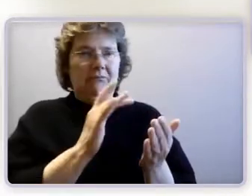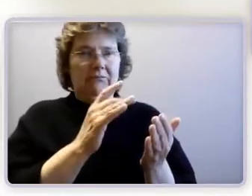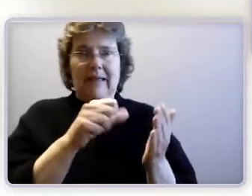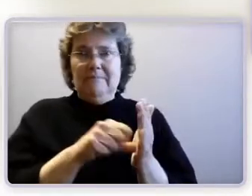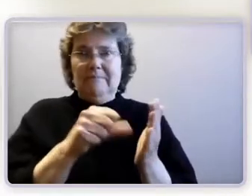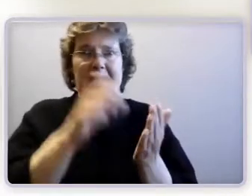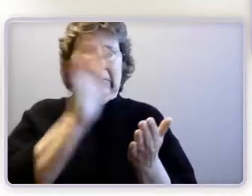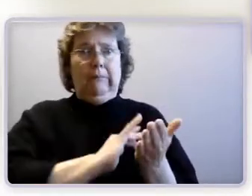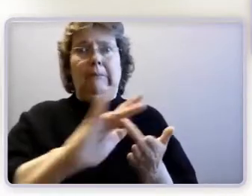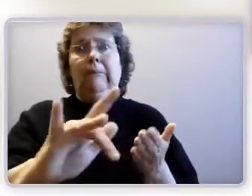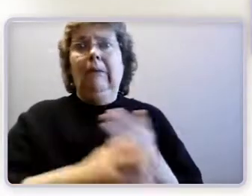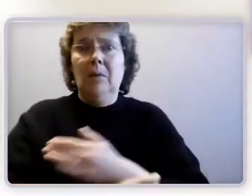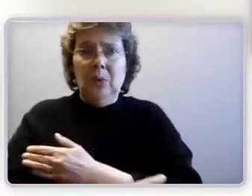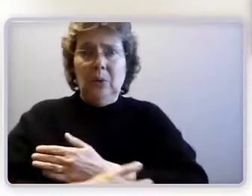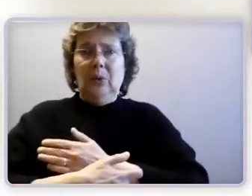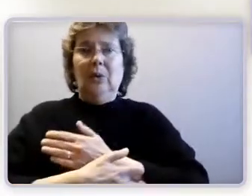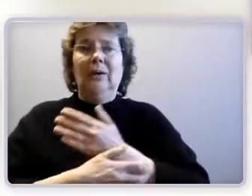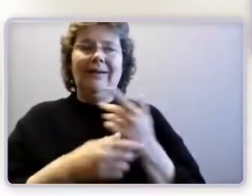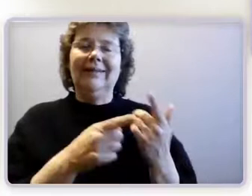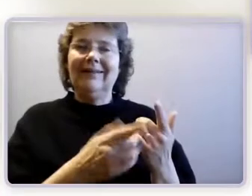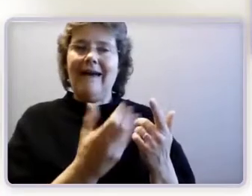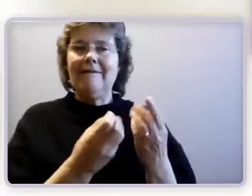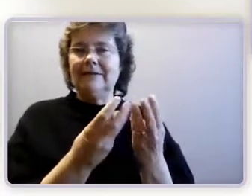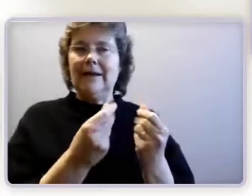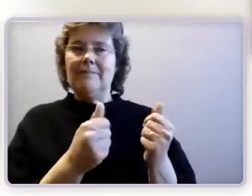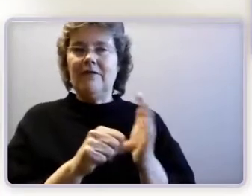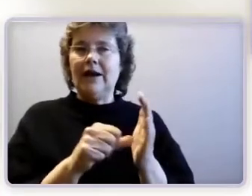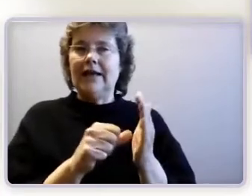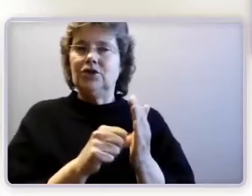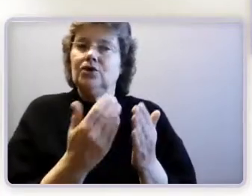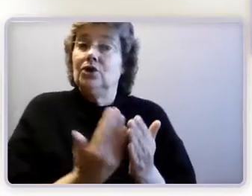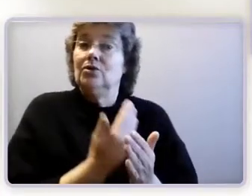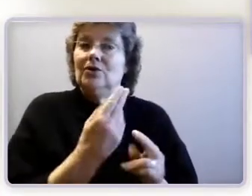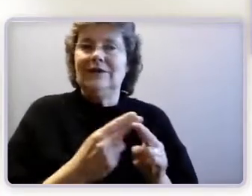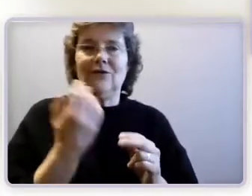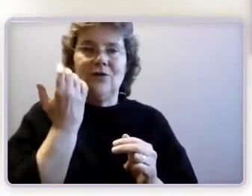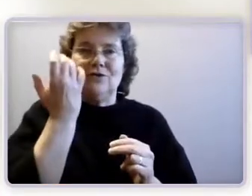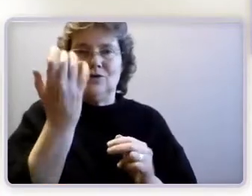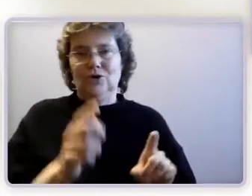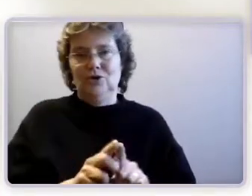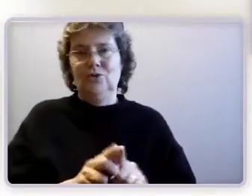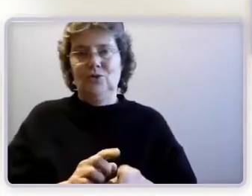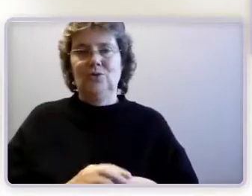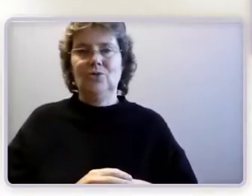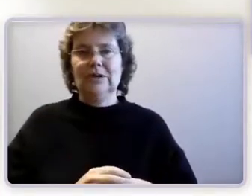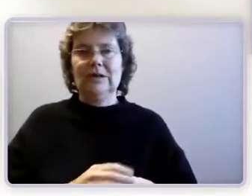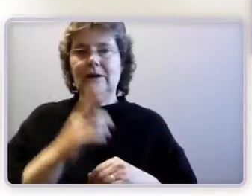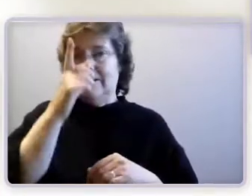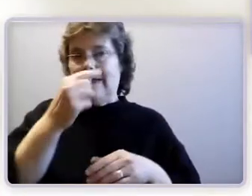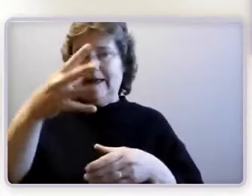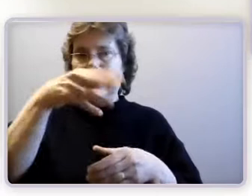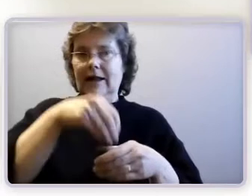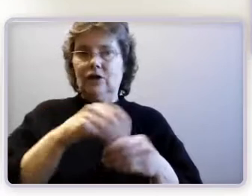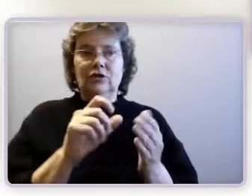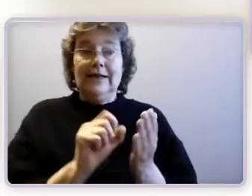out of money, but that they have some financial security for the future as well. It can also include selling a person's